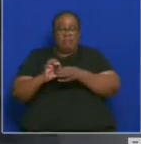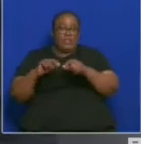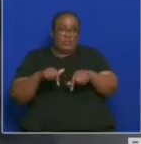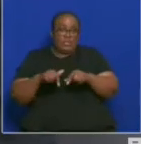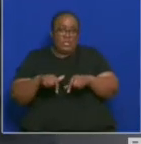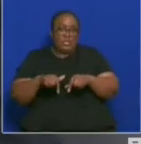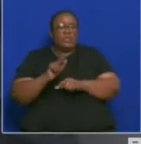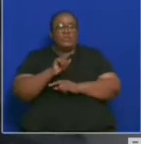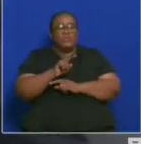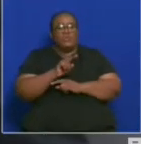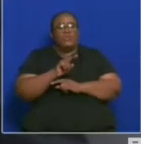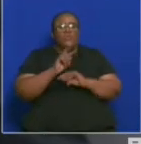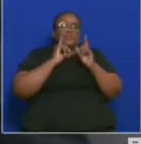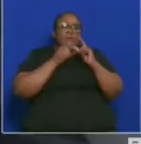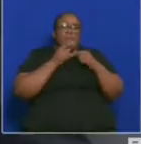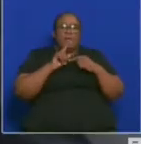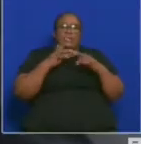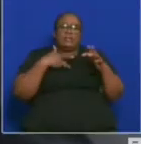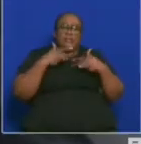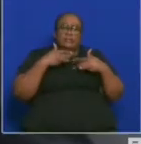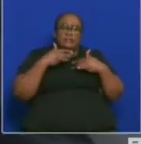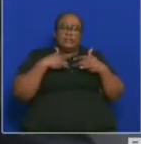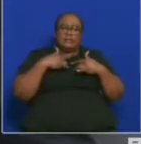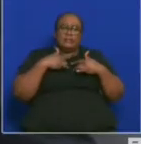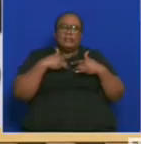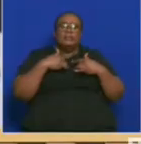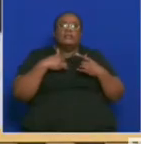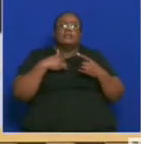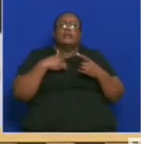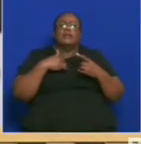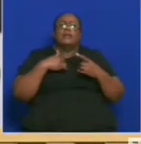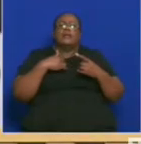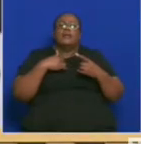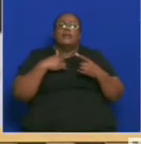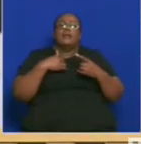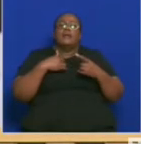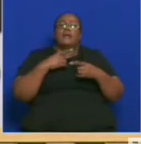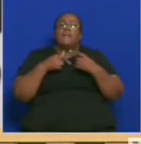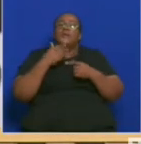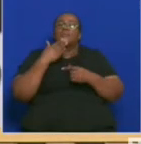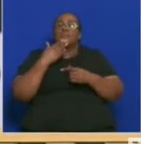concerning allegations against Major General Ferose Khan, is that right? Correct.